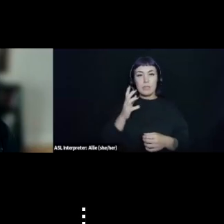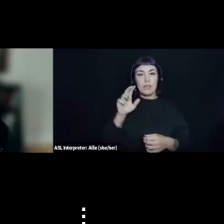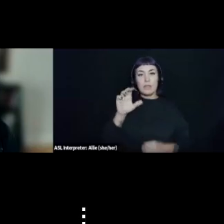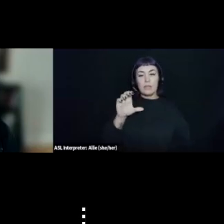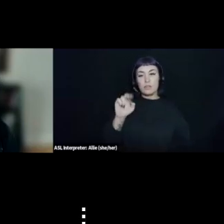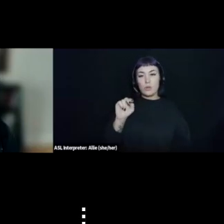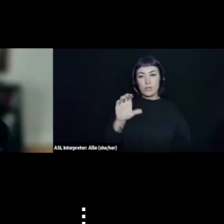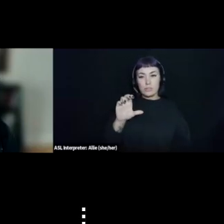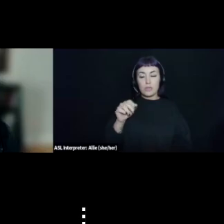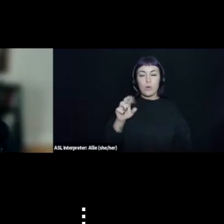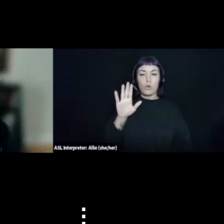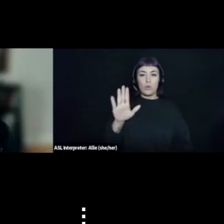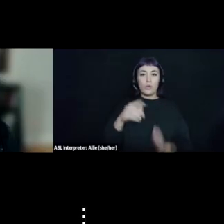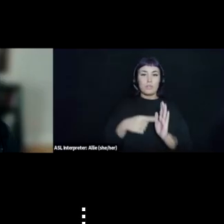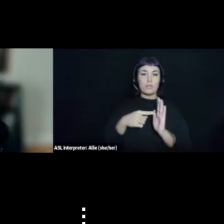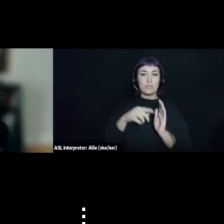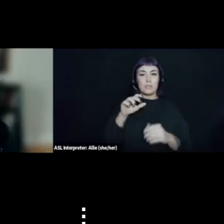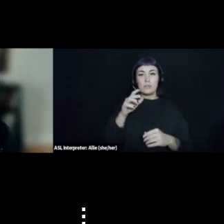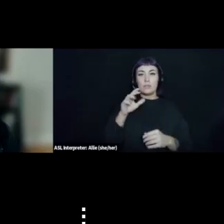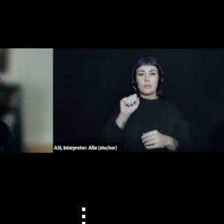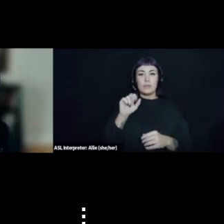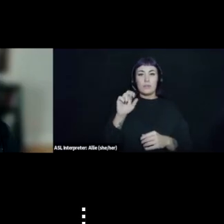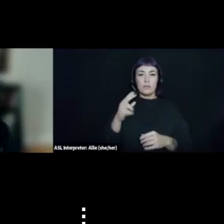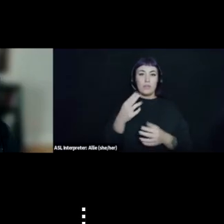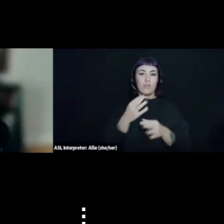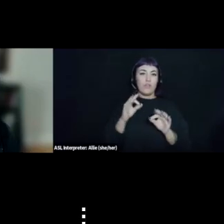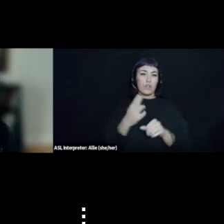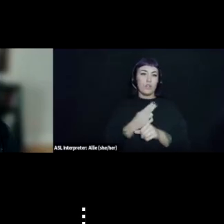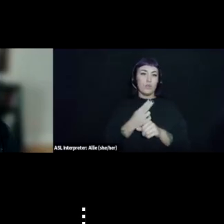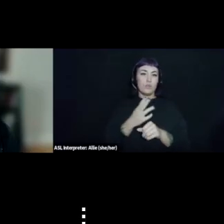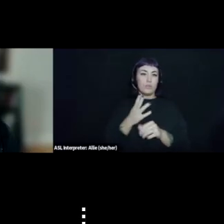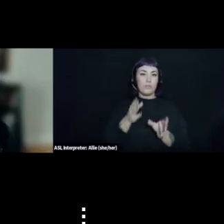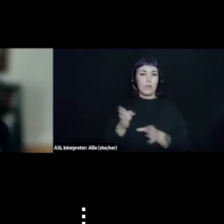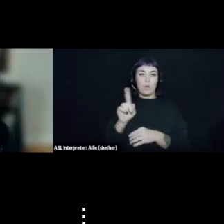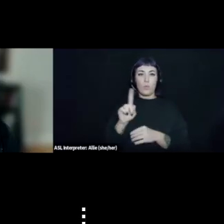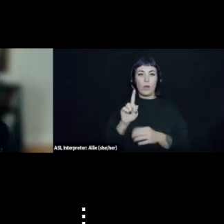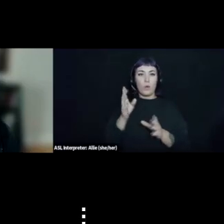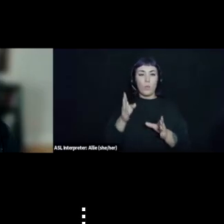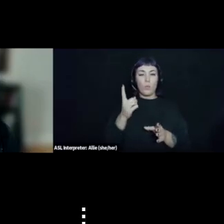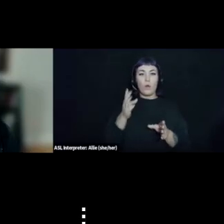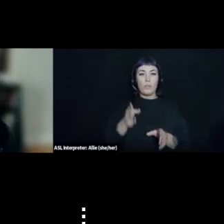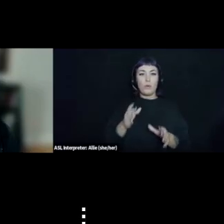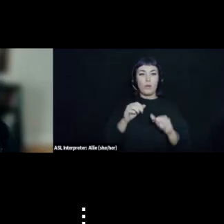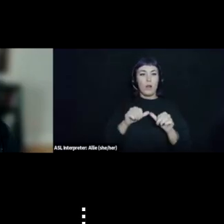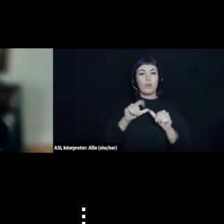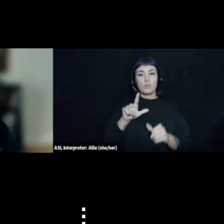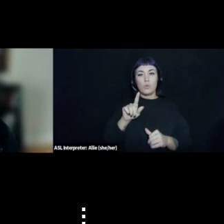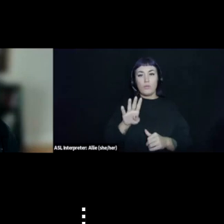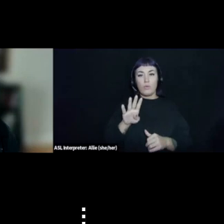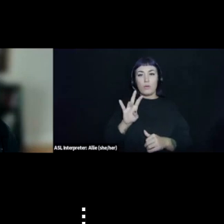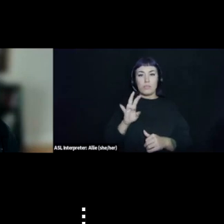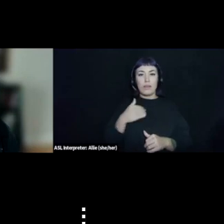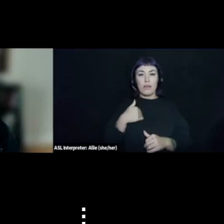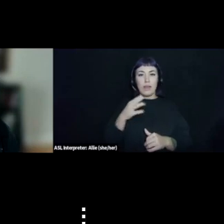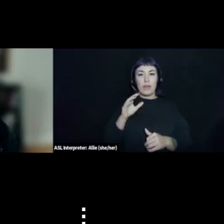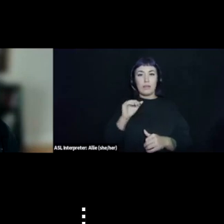non-consent, or in your case, Sarah, might be some sort of free use arrangement where one person constantly 24/7 has sexual